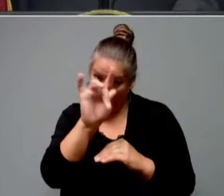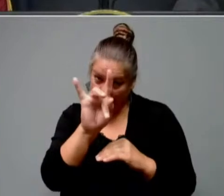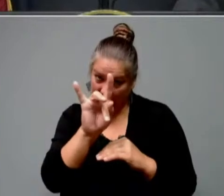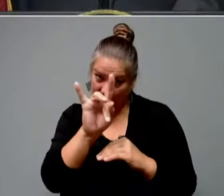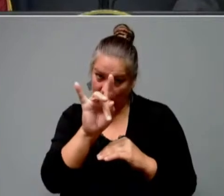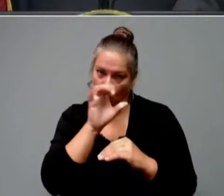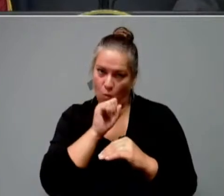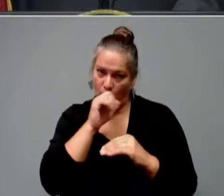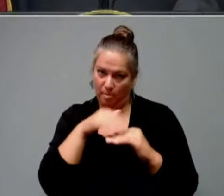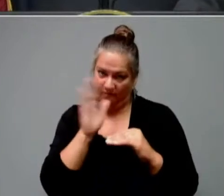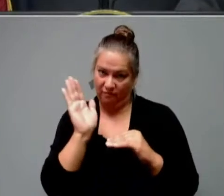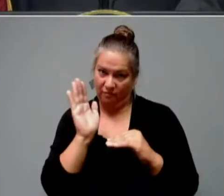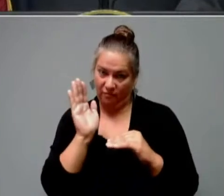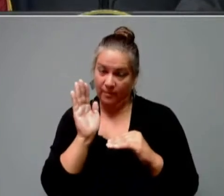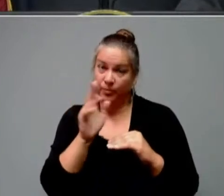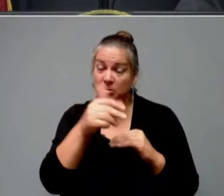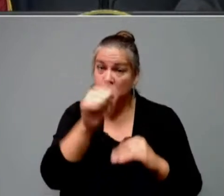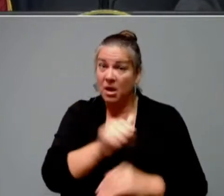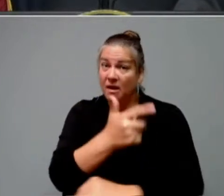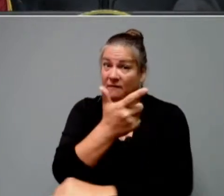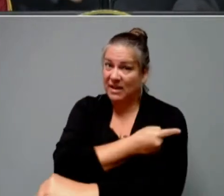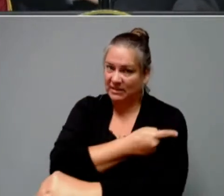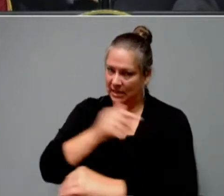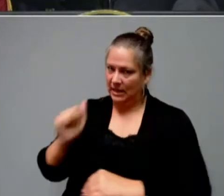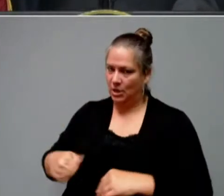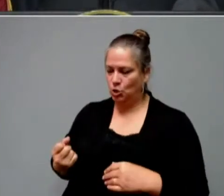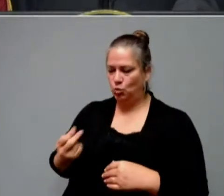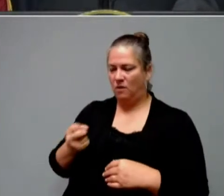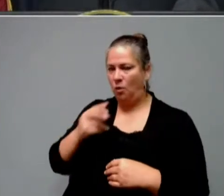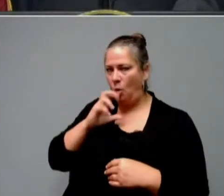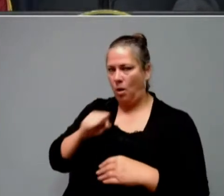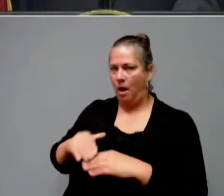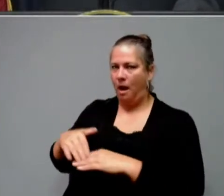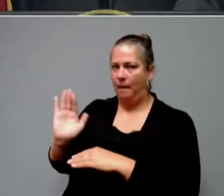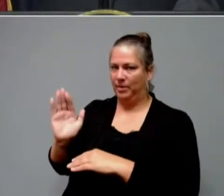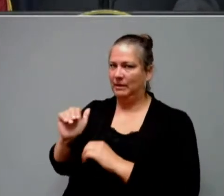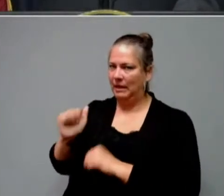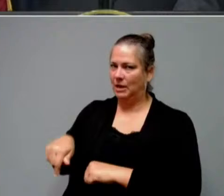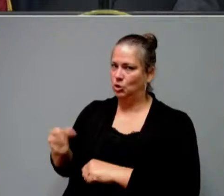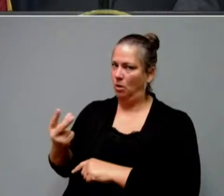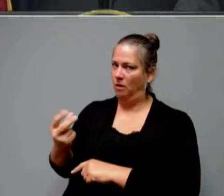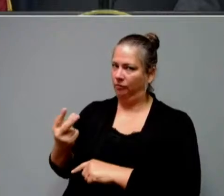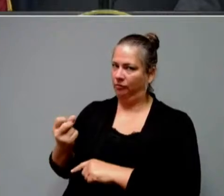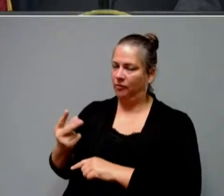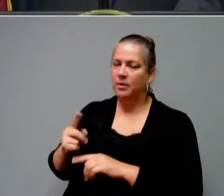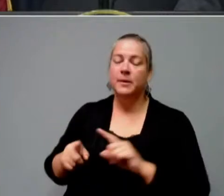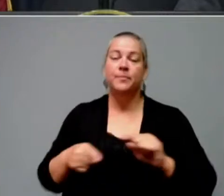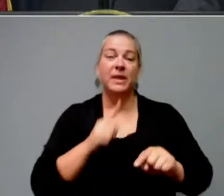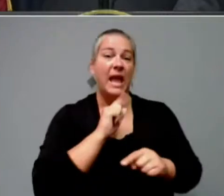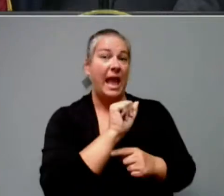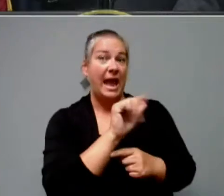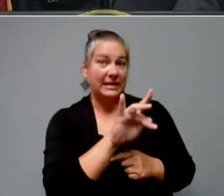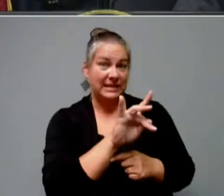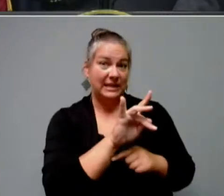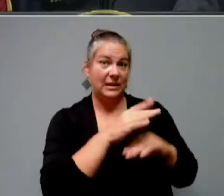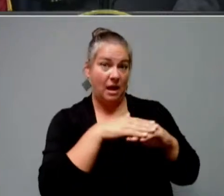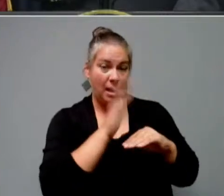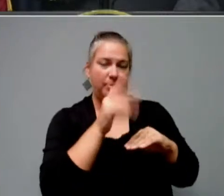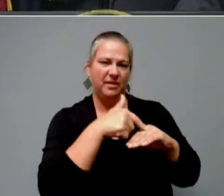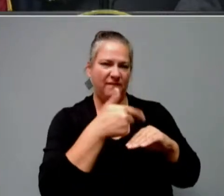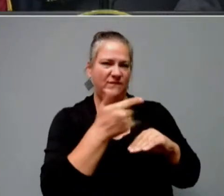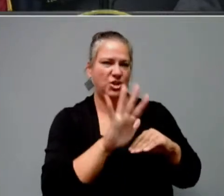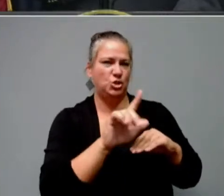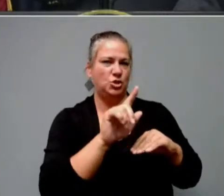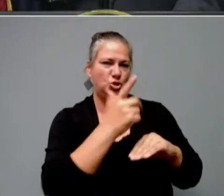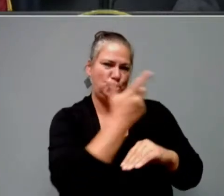a vaccine 12 and up, have now gotten at least their first dose. 65 years and